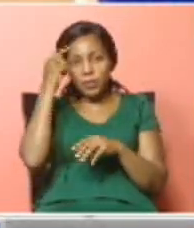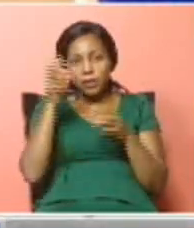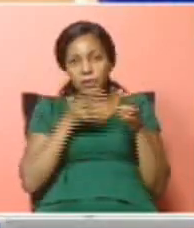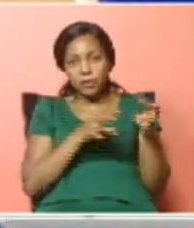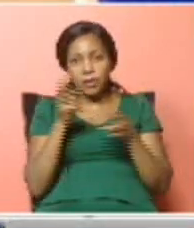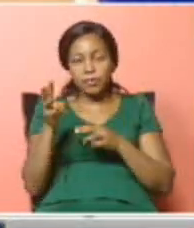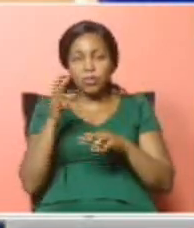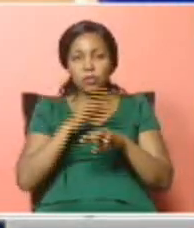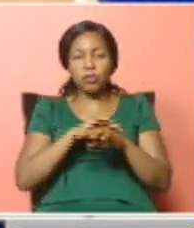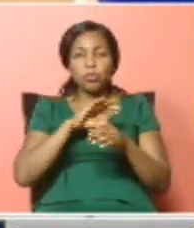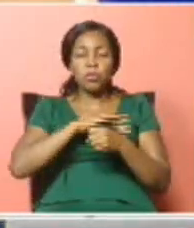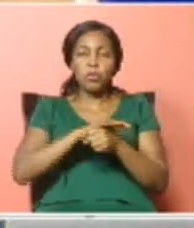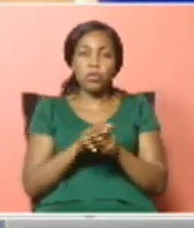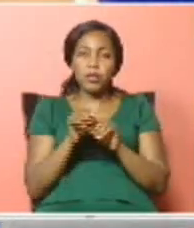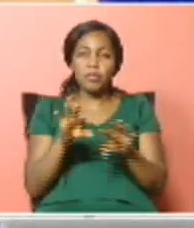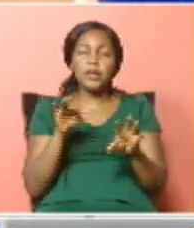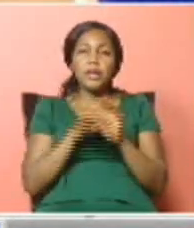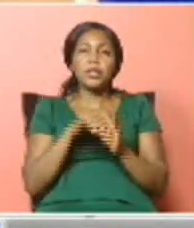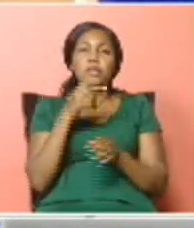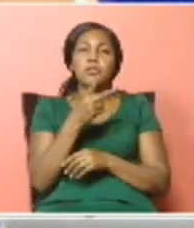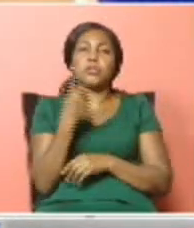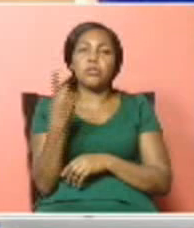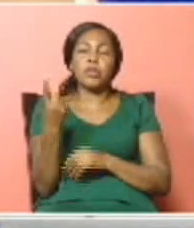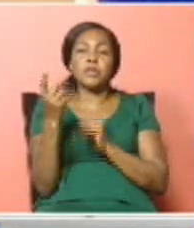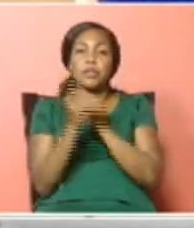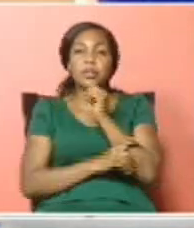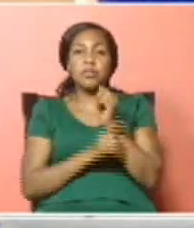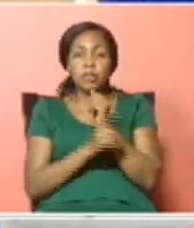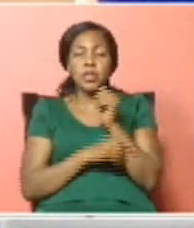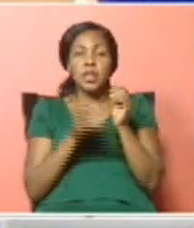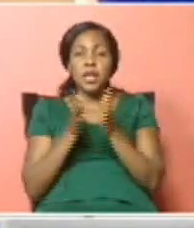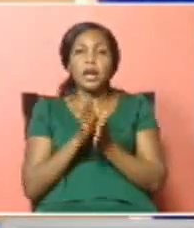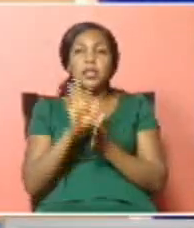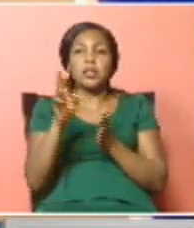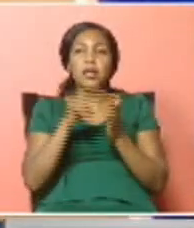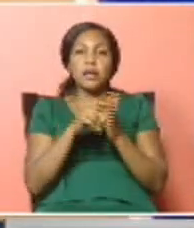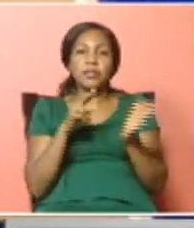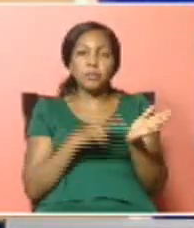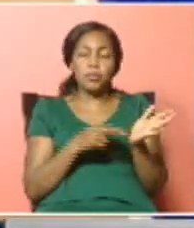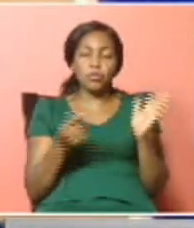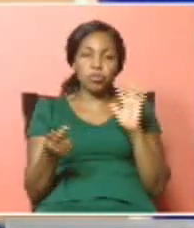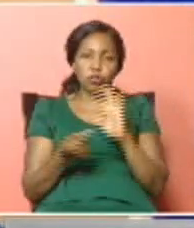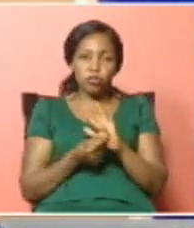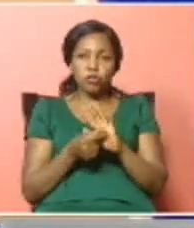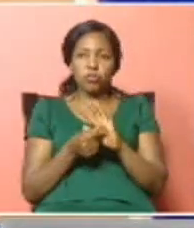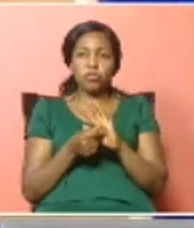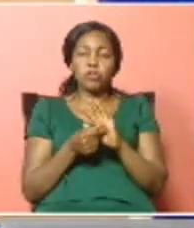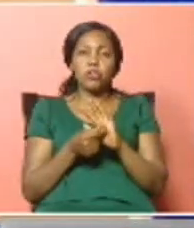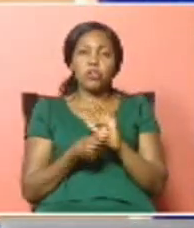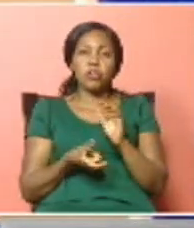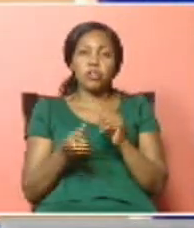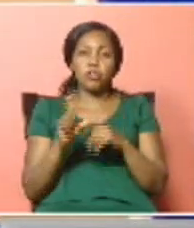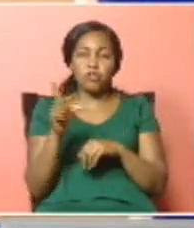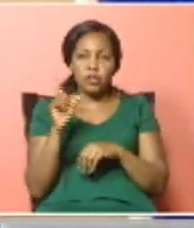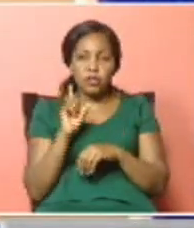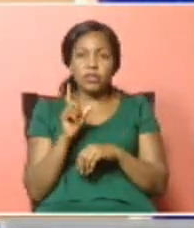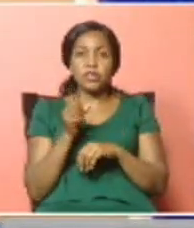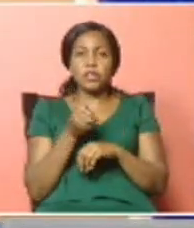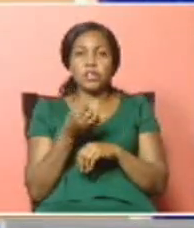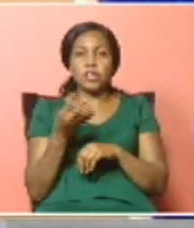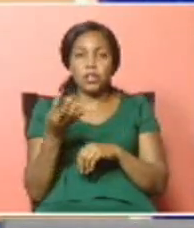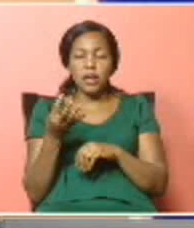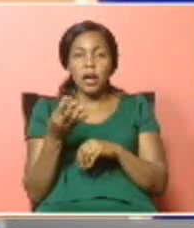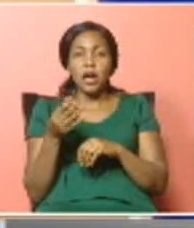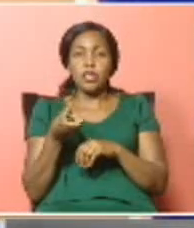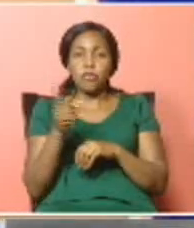in about 21 districts across the country. Now, their report shows the increased attempts by government at transparency and also access